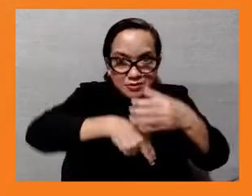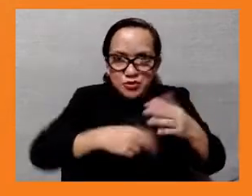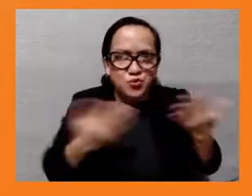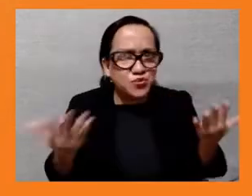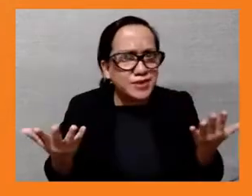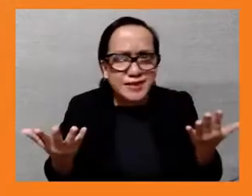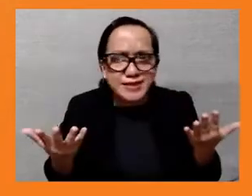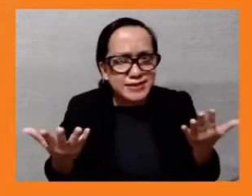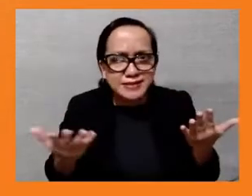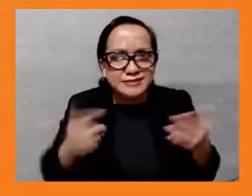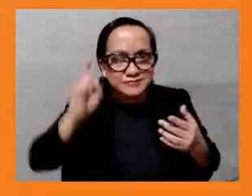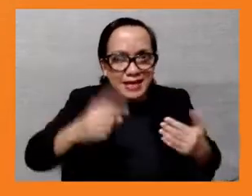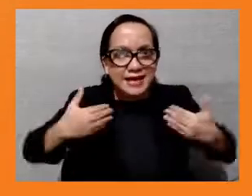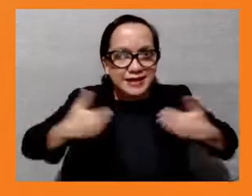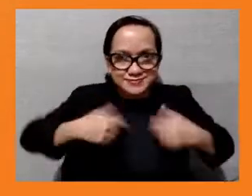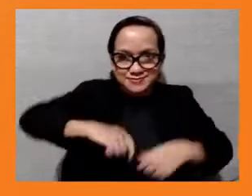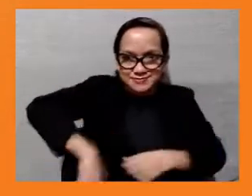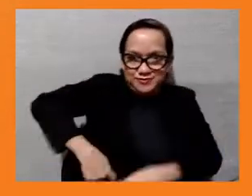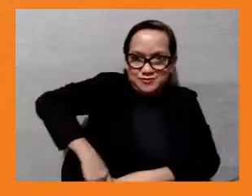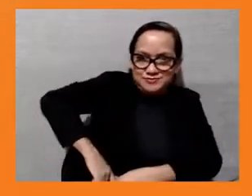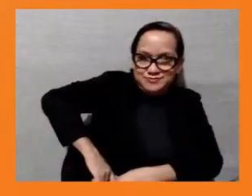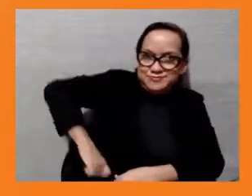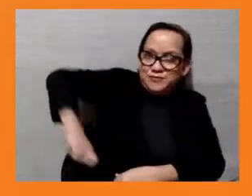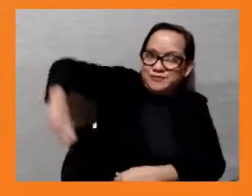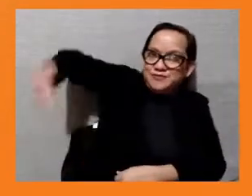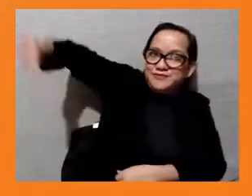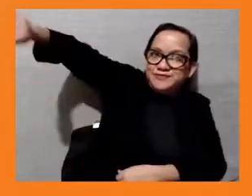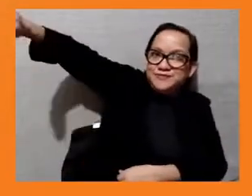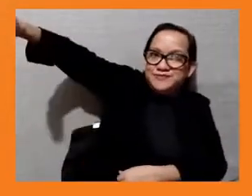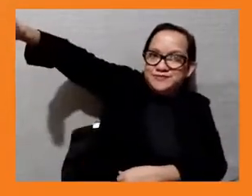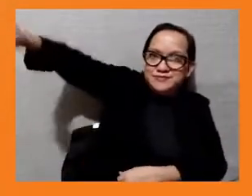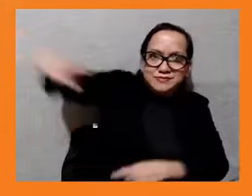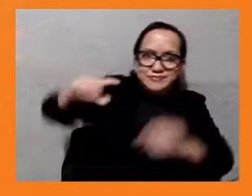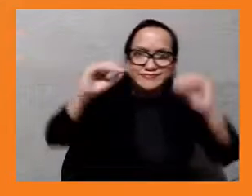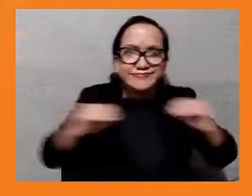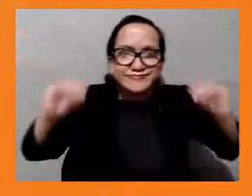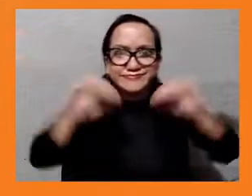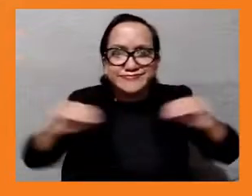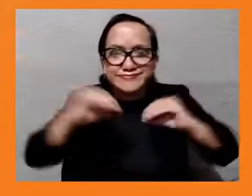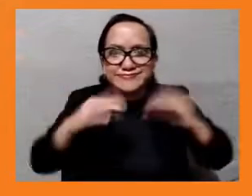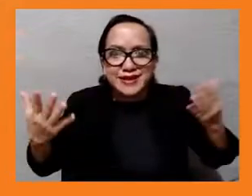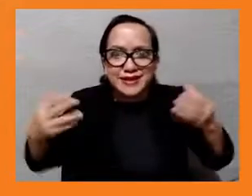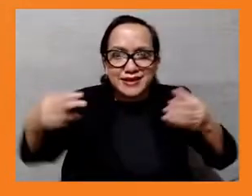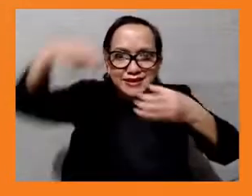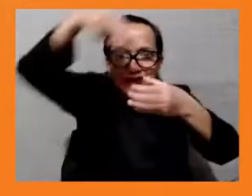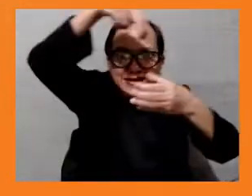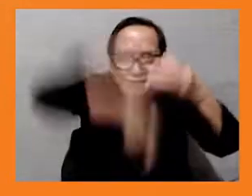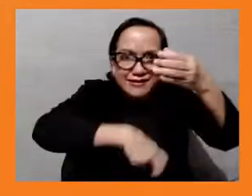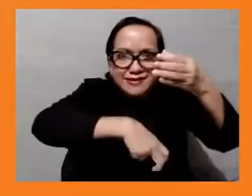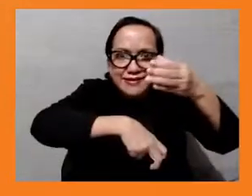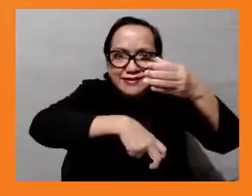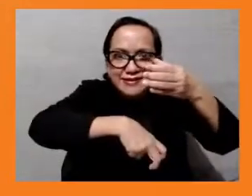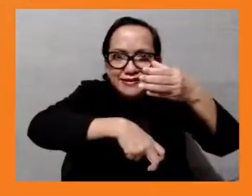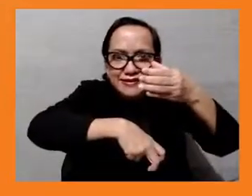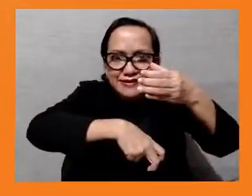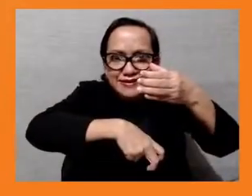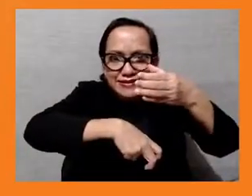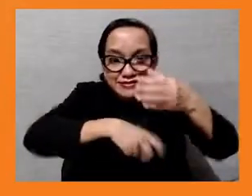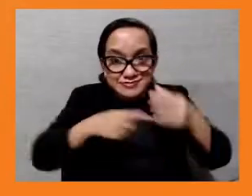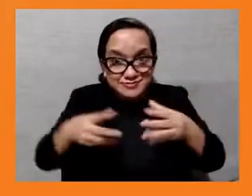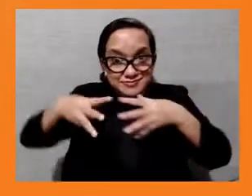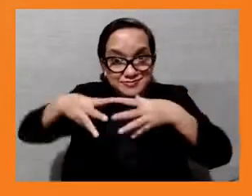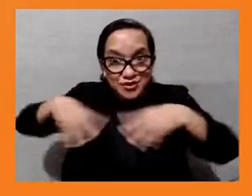responded effectively to those demands. Thus, in July 2018, the committees also filed a complaint to the ADB's